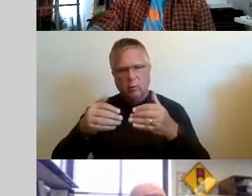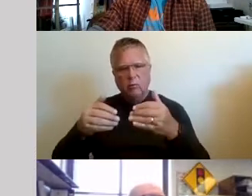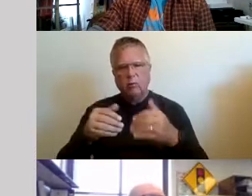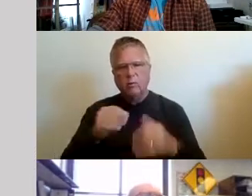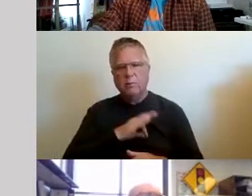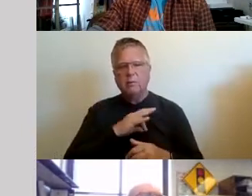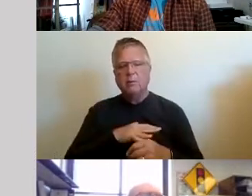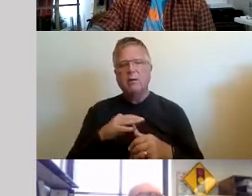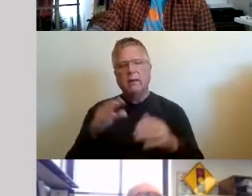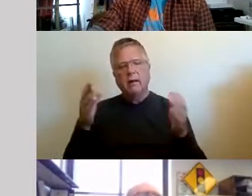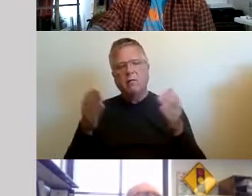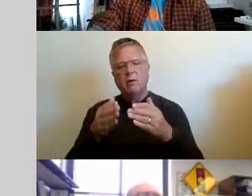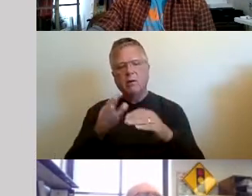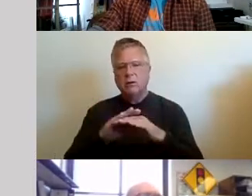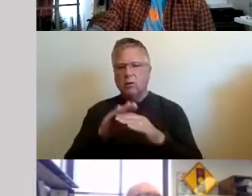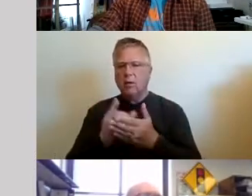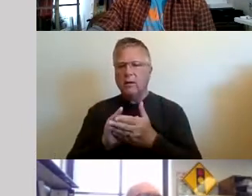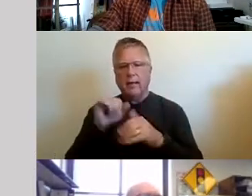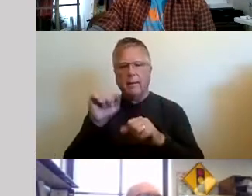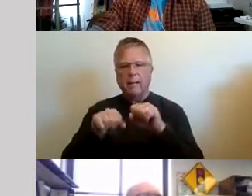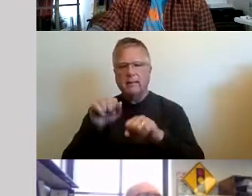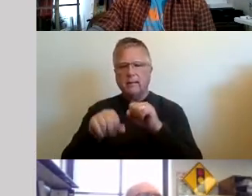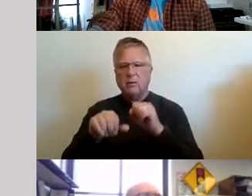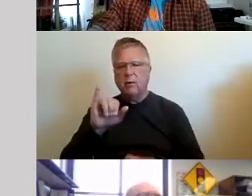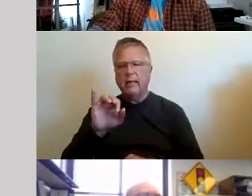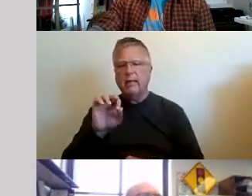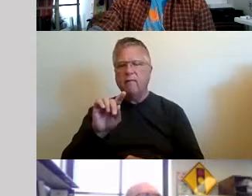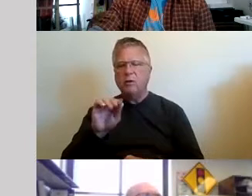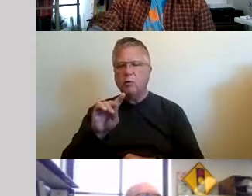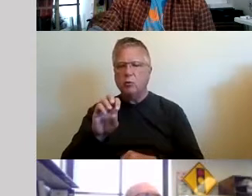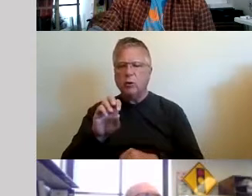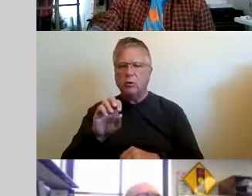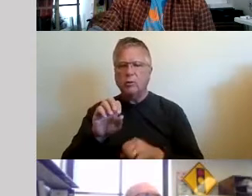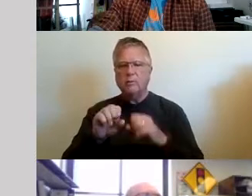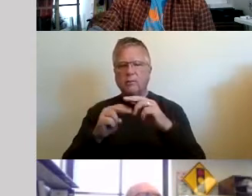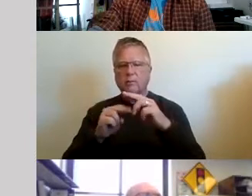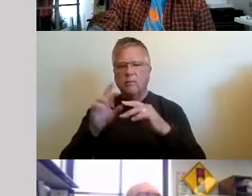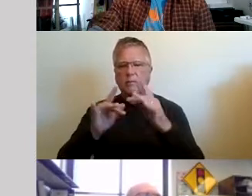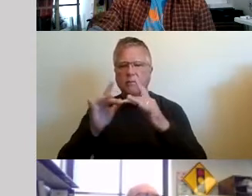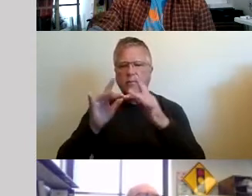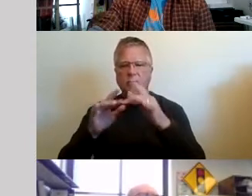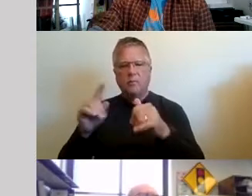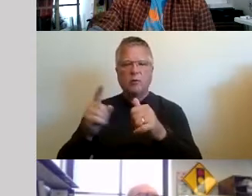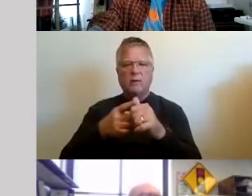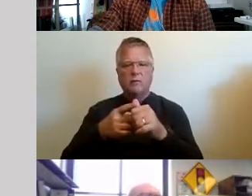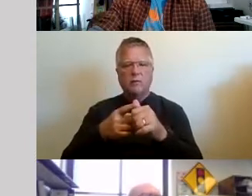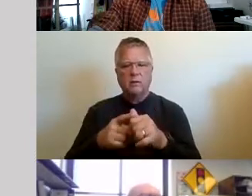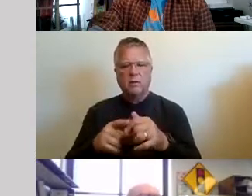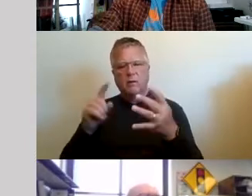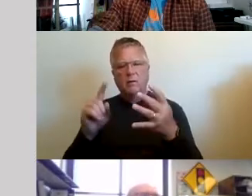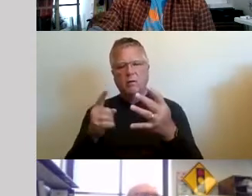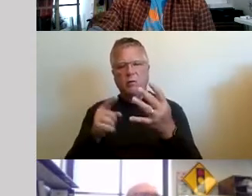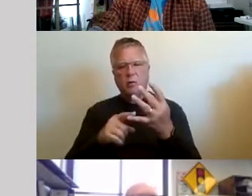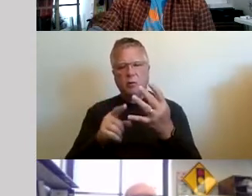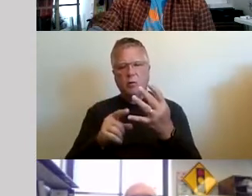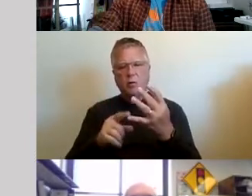where we are focusing on the bicycle infrastructure and bicycle connectivity first. The fourth goal that we have as a